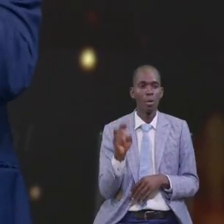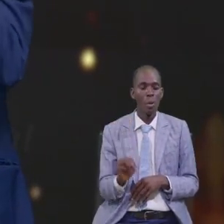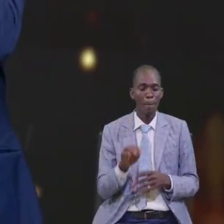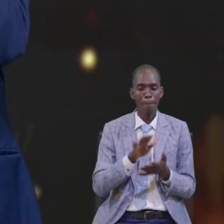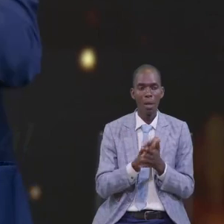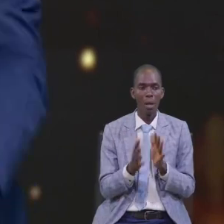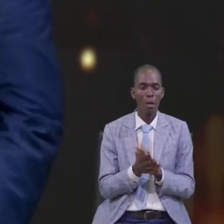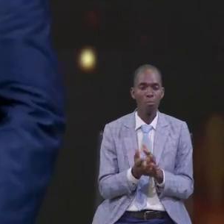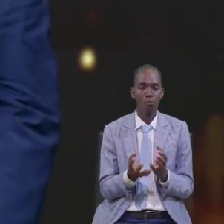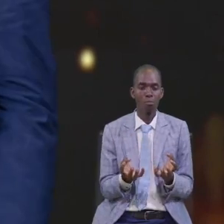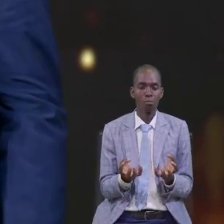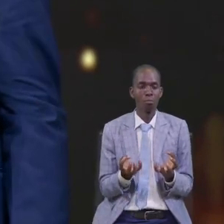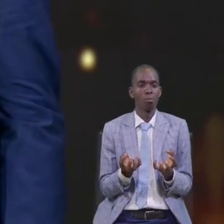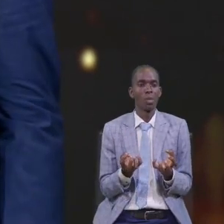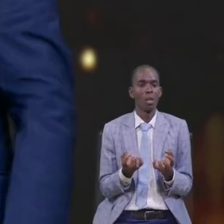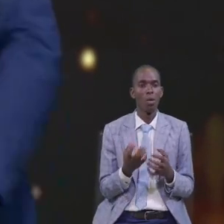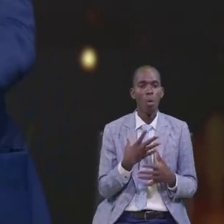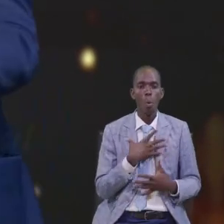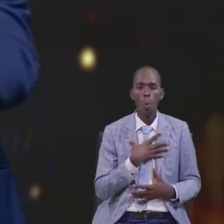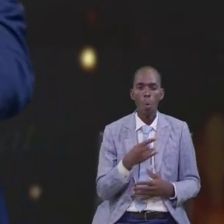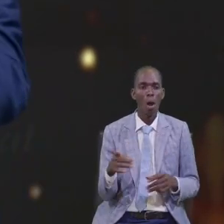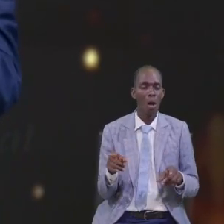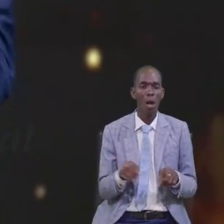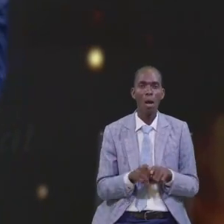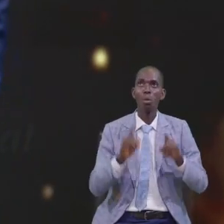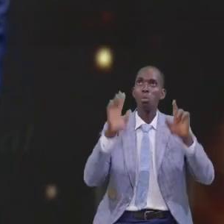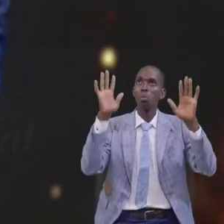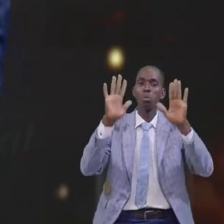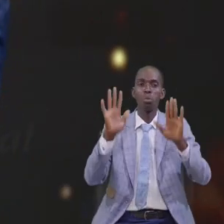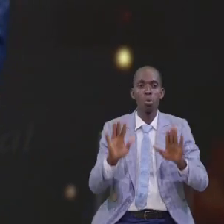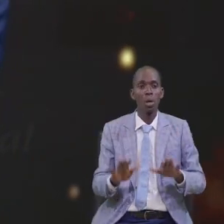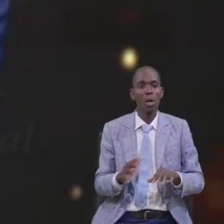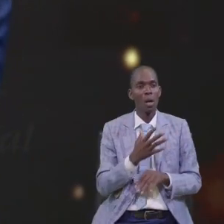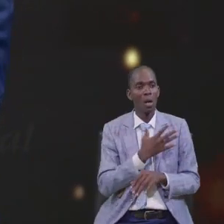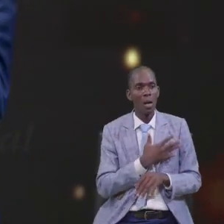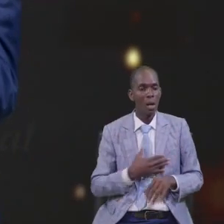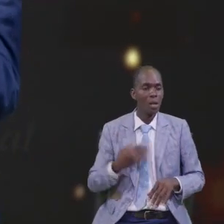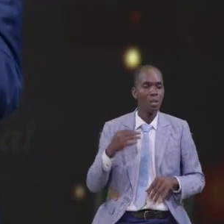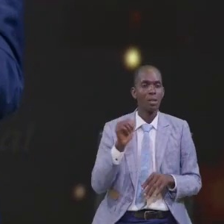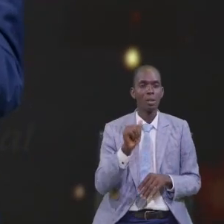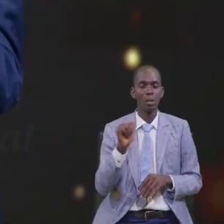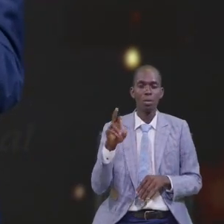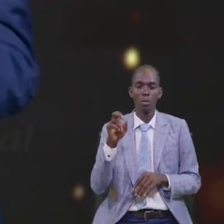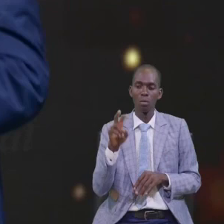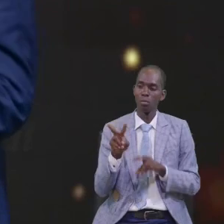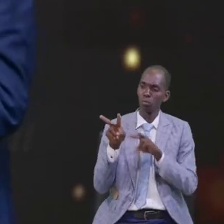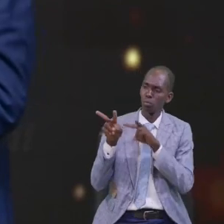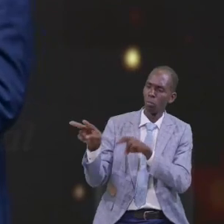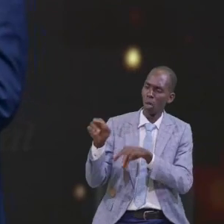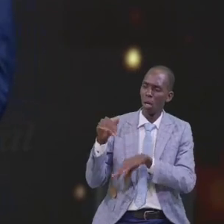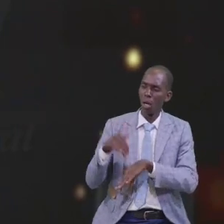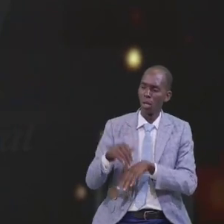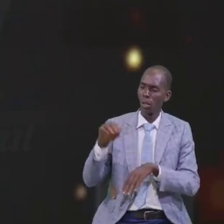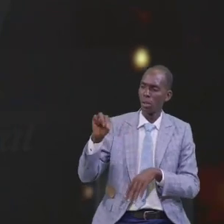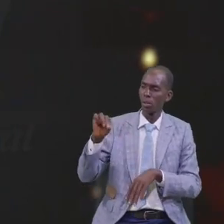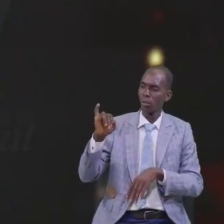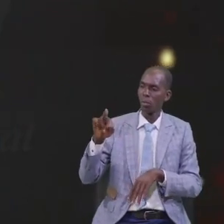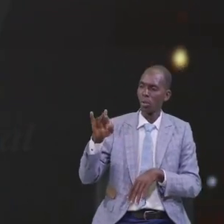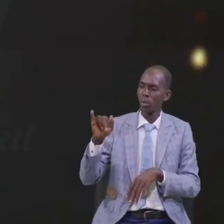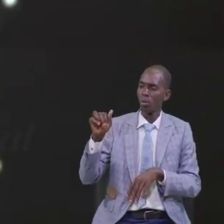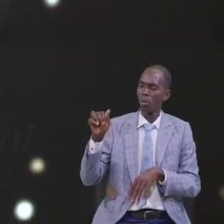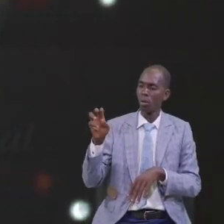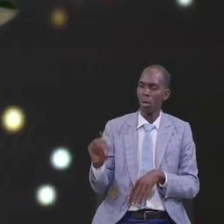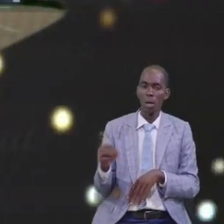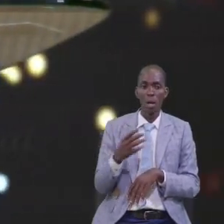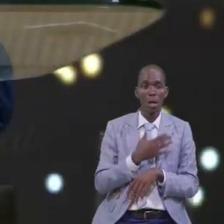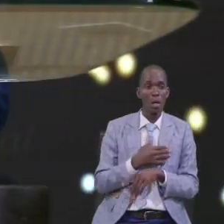became leprous, white as snow, and Aaron looked upon Miriam, and